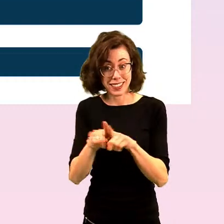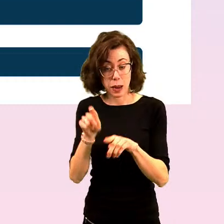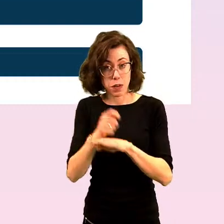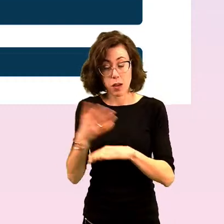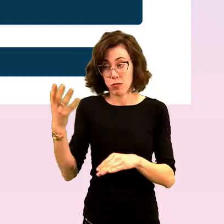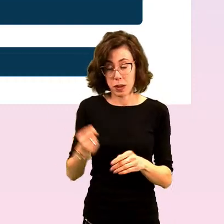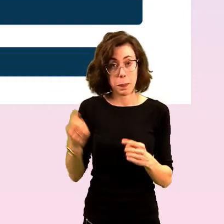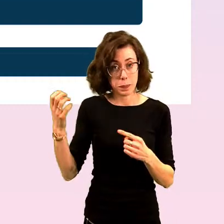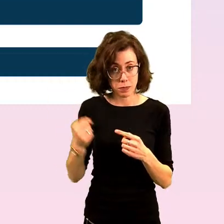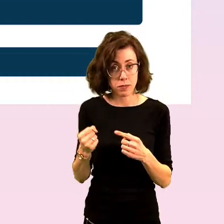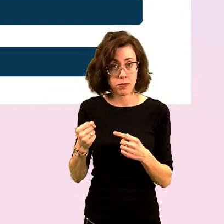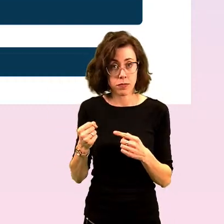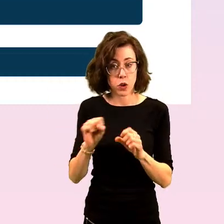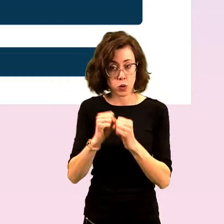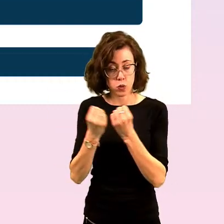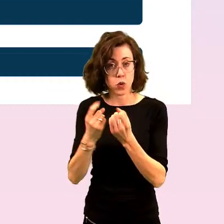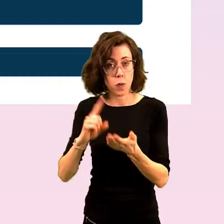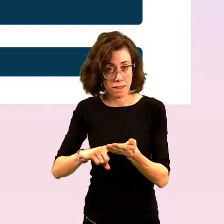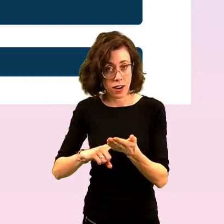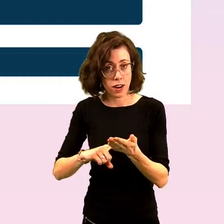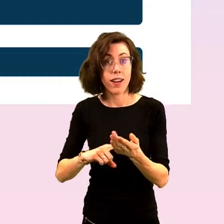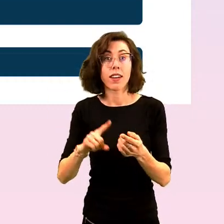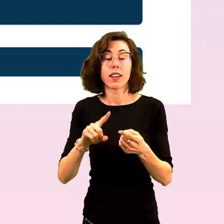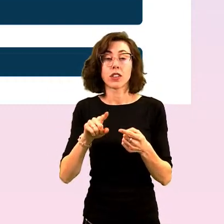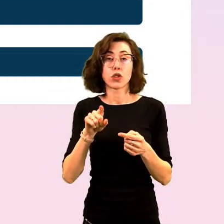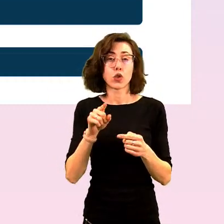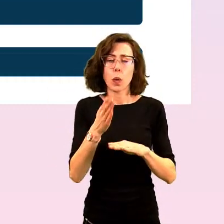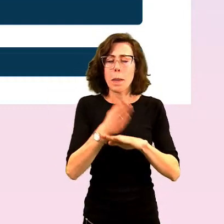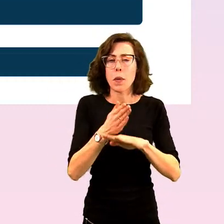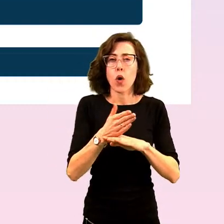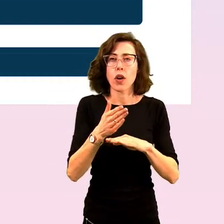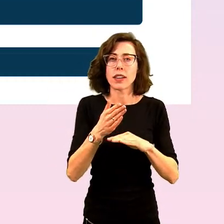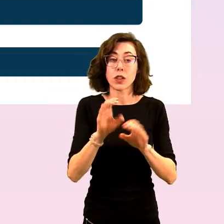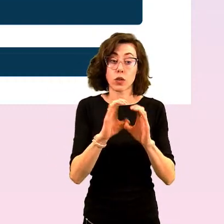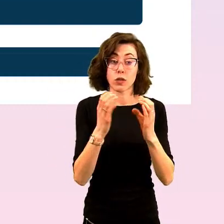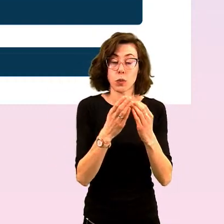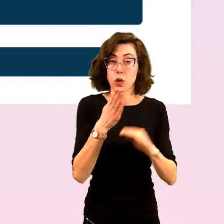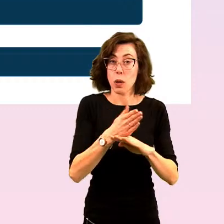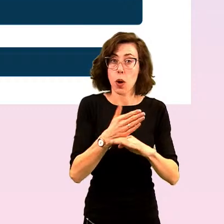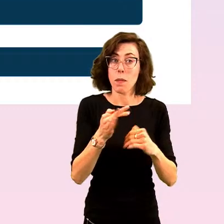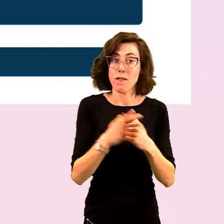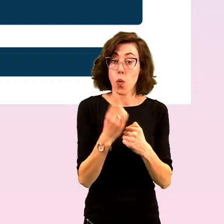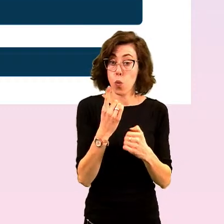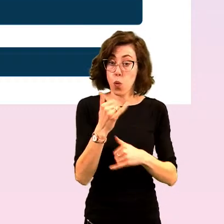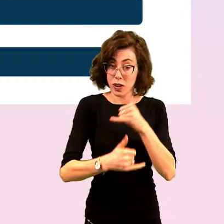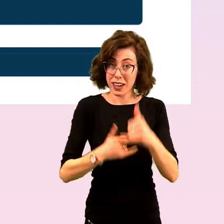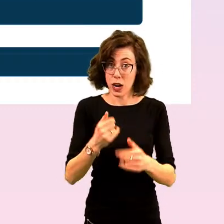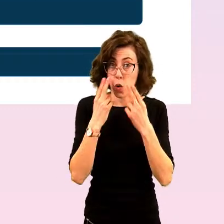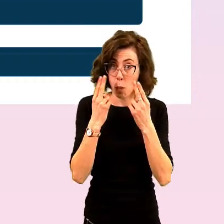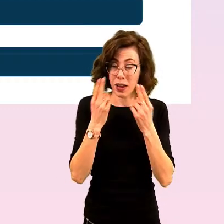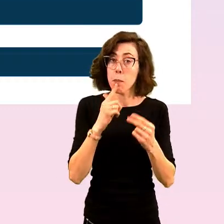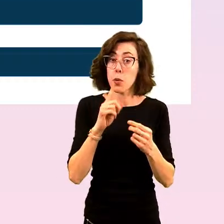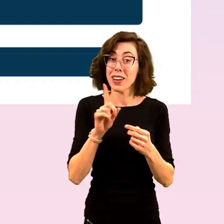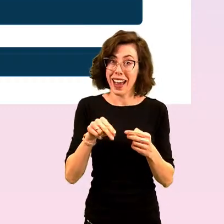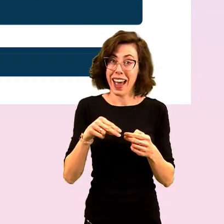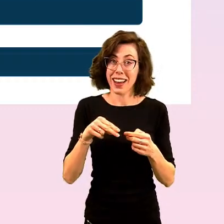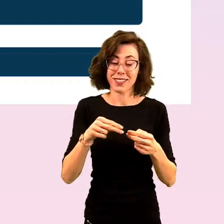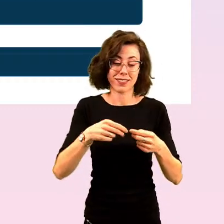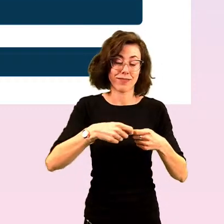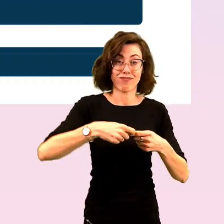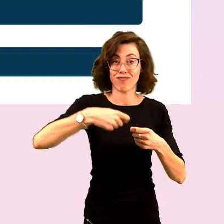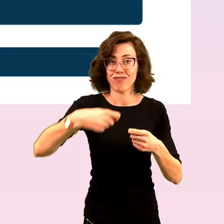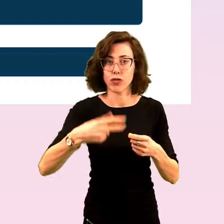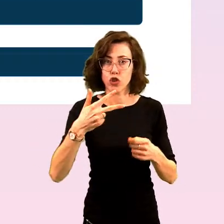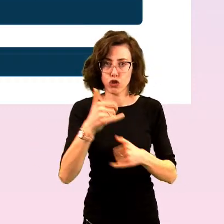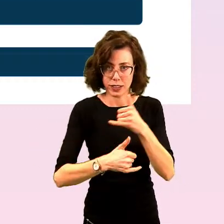employed within the community employment for a period of a year, and it can be extended up to 3 years. Then the other thing is a training support